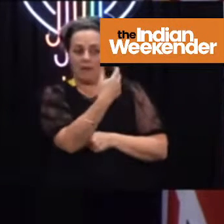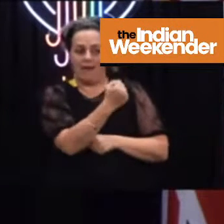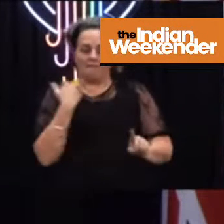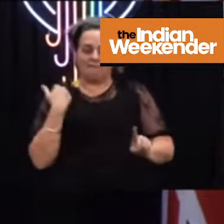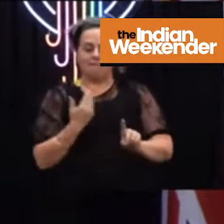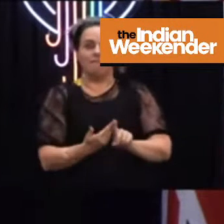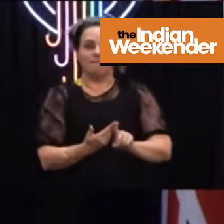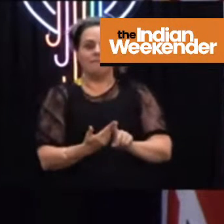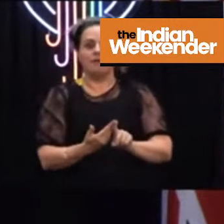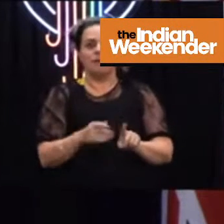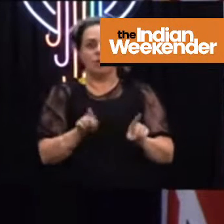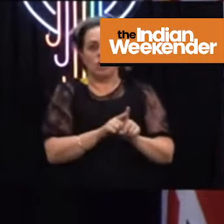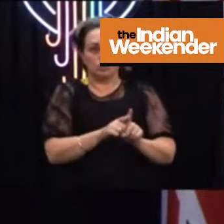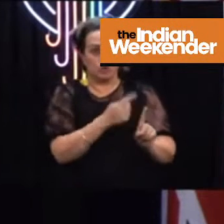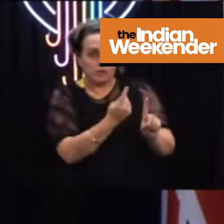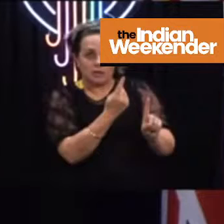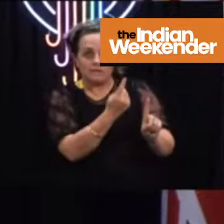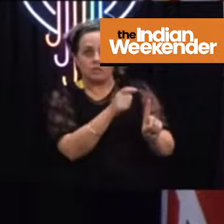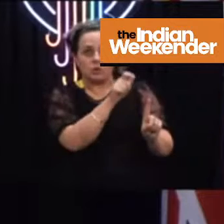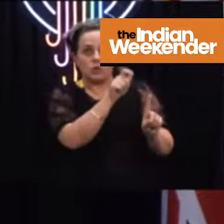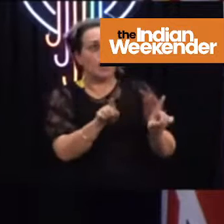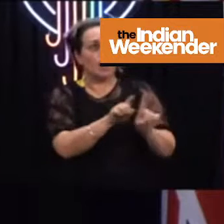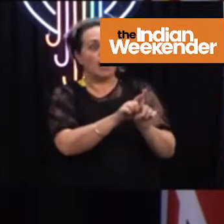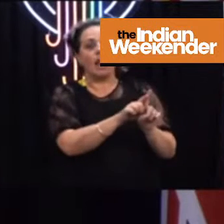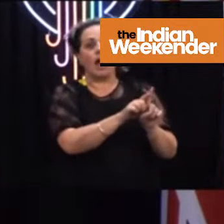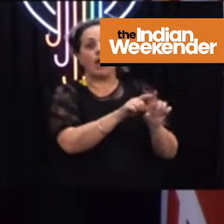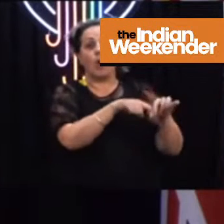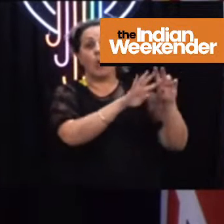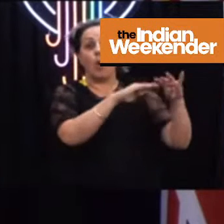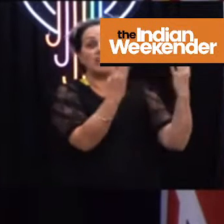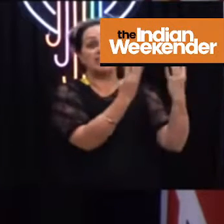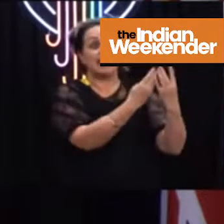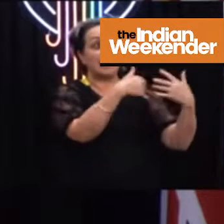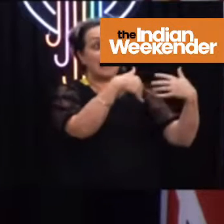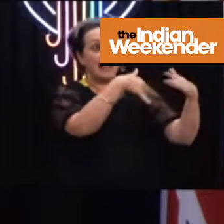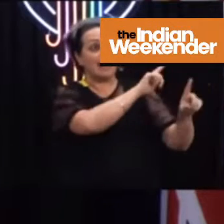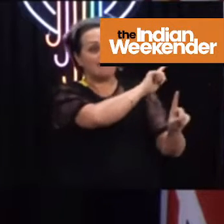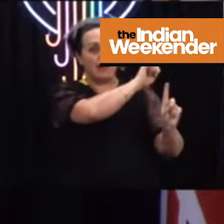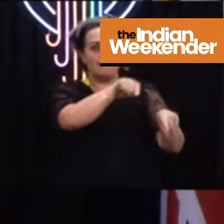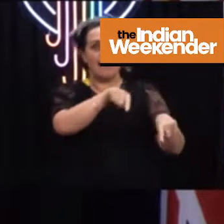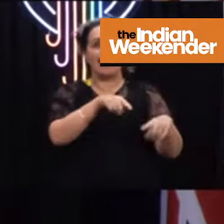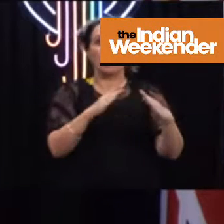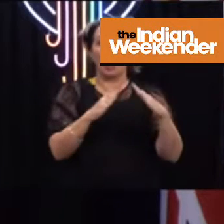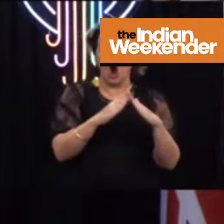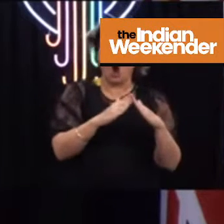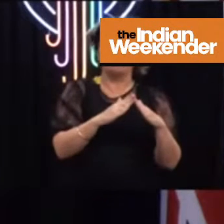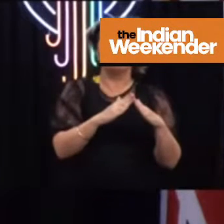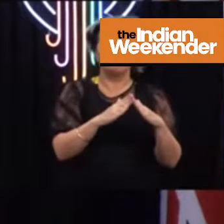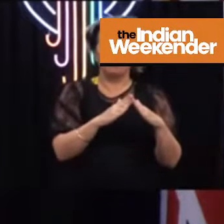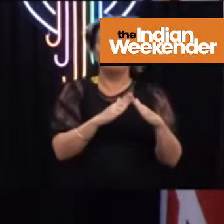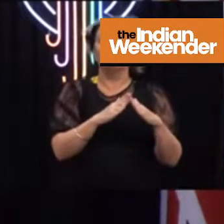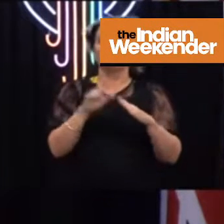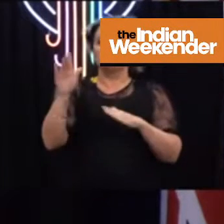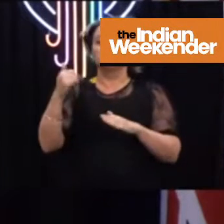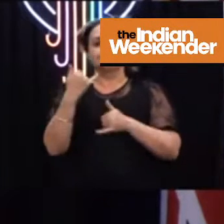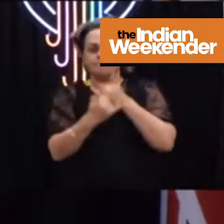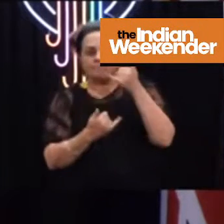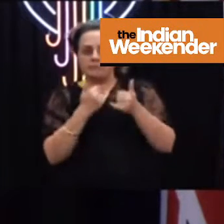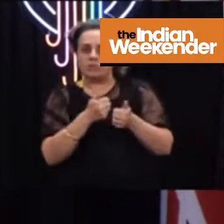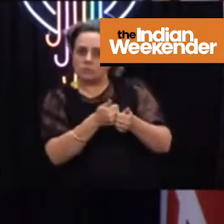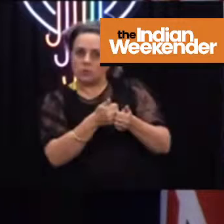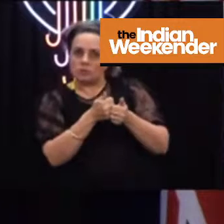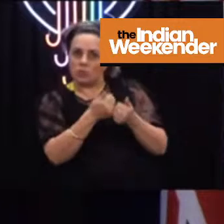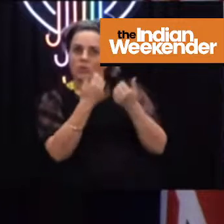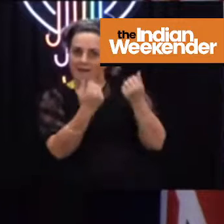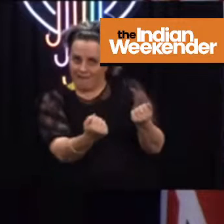are discharged, for example, back out of quarantine into the community, and it's great to see many people now have recovered. So there is that